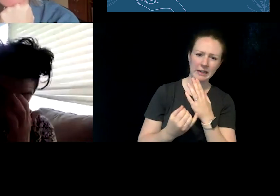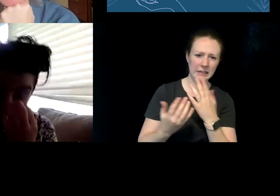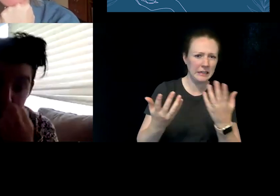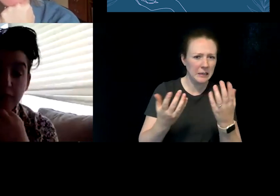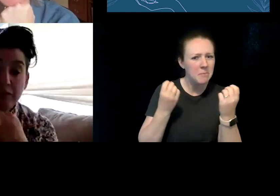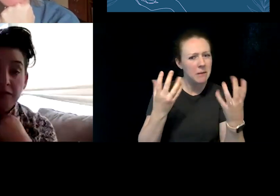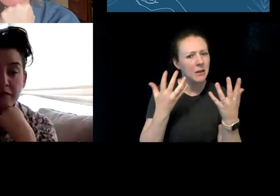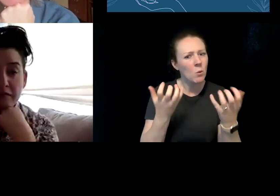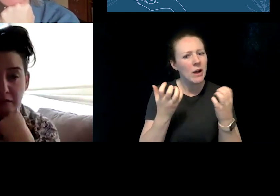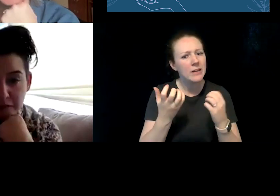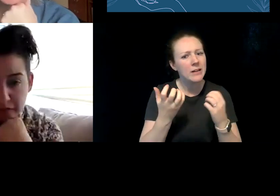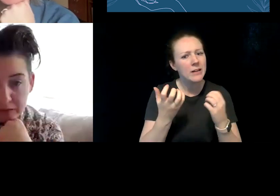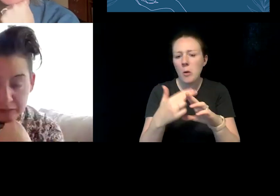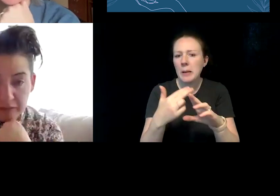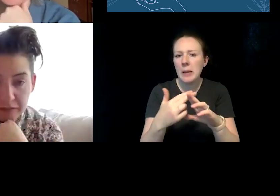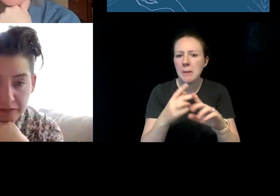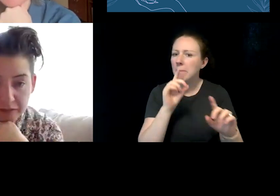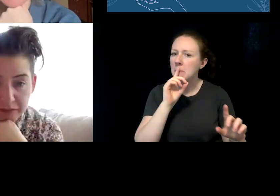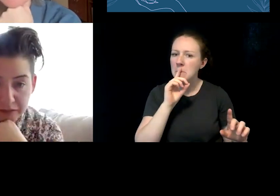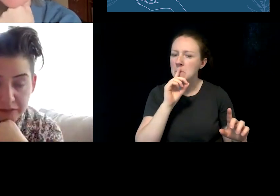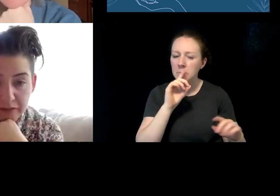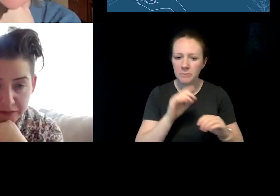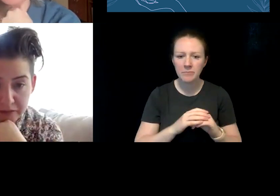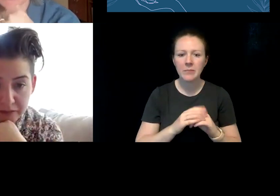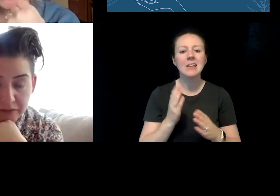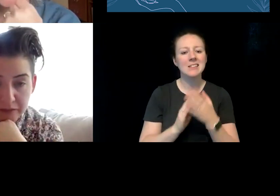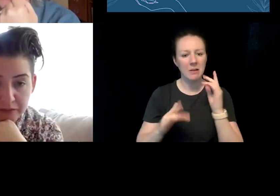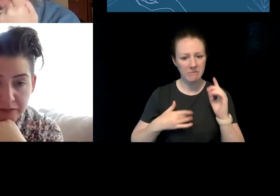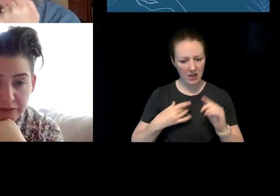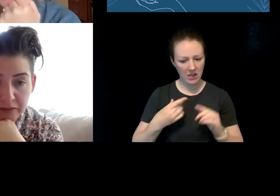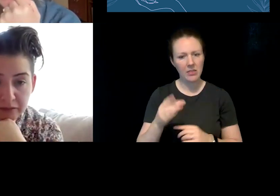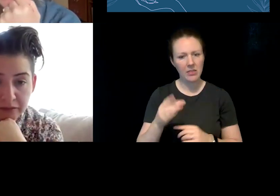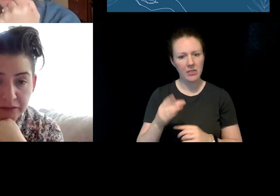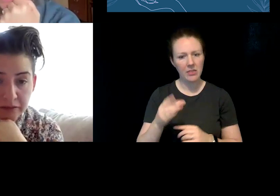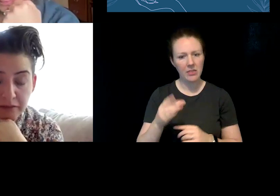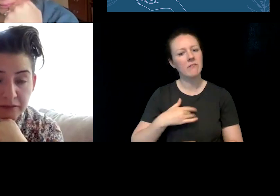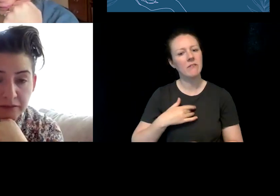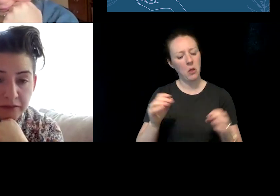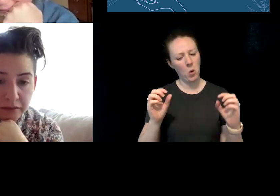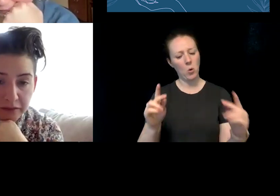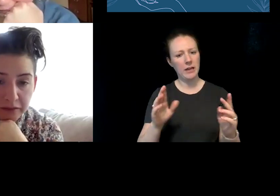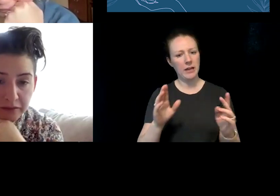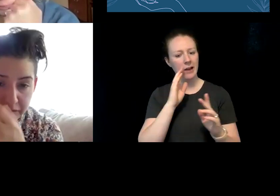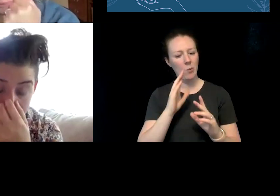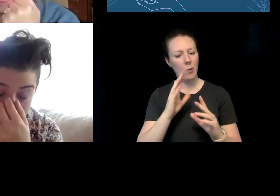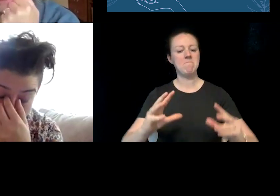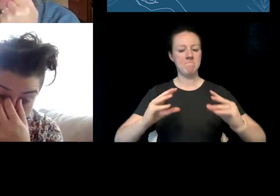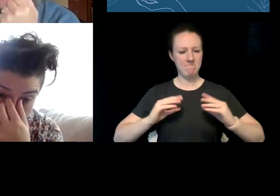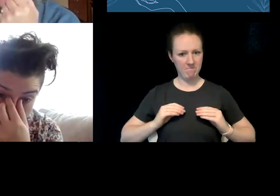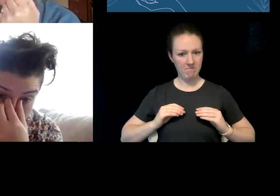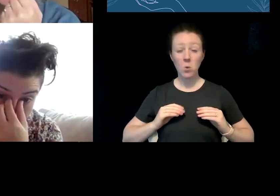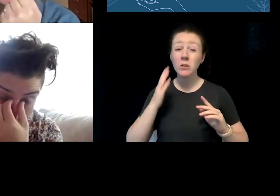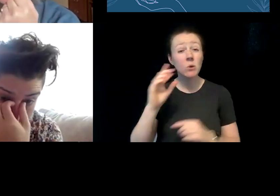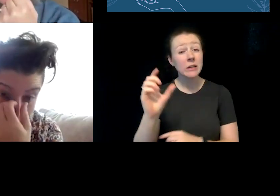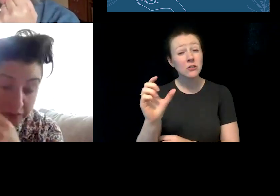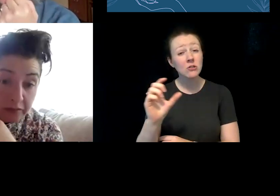made an assessment of the risk and they felt okay. Even like pictures we snap for Instagram, we go,